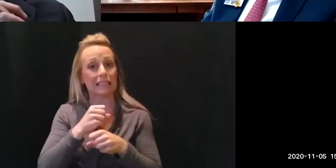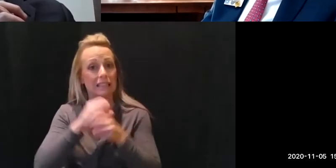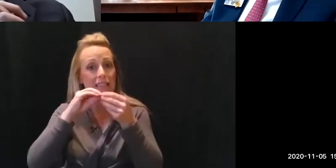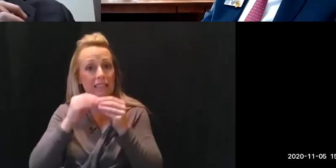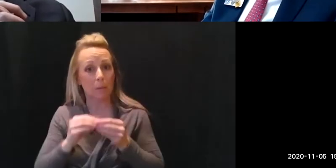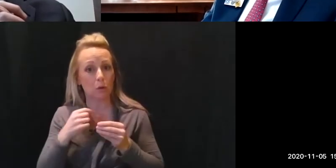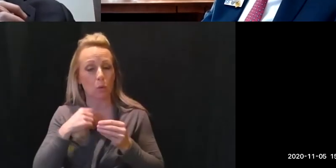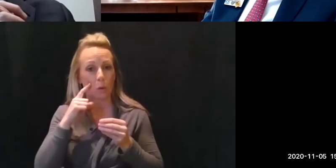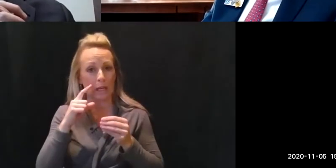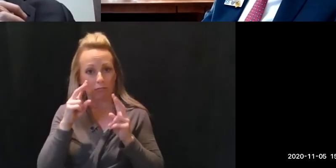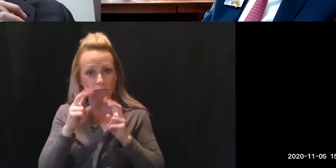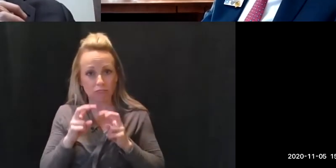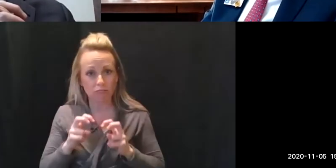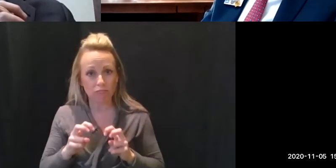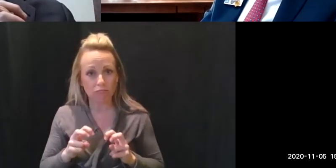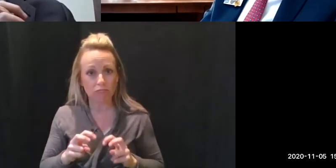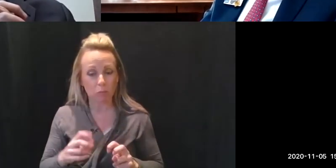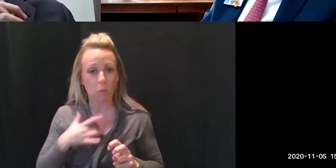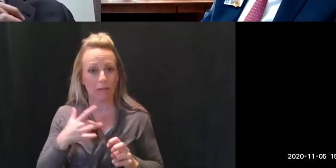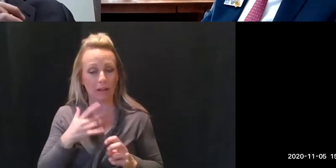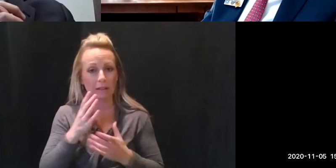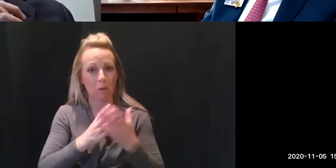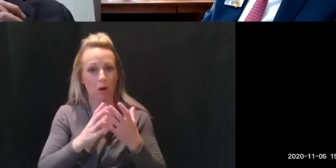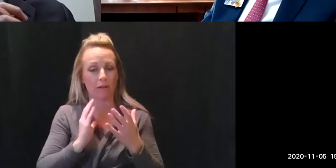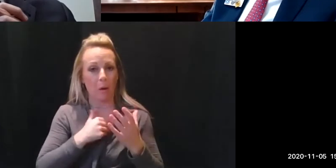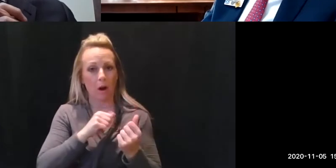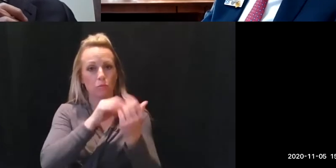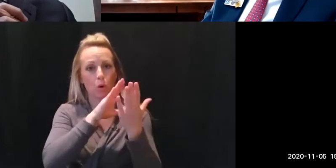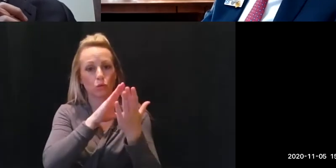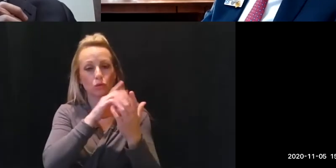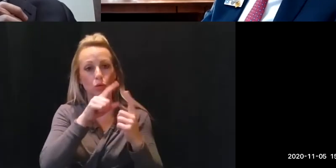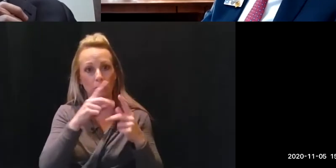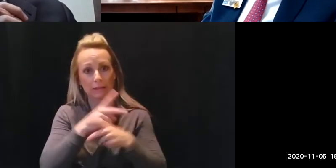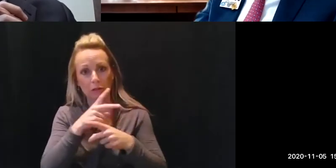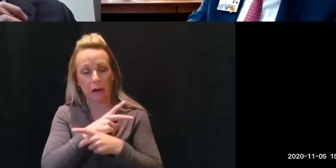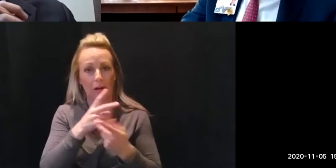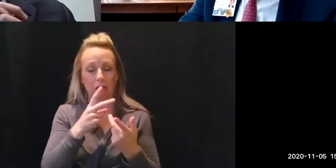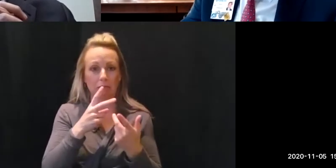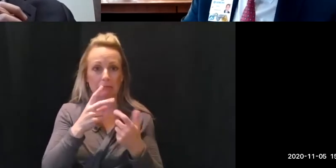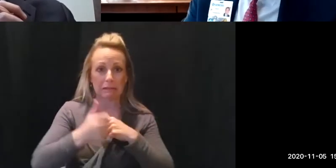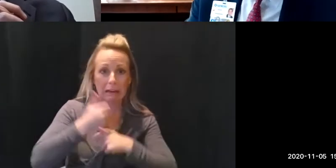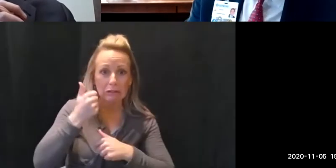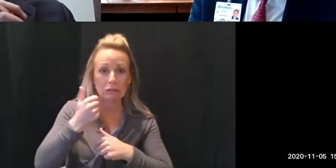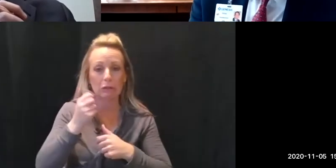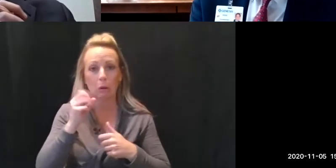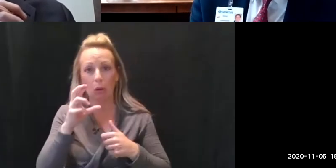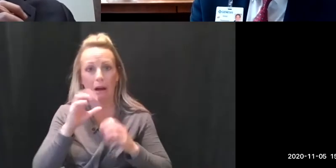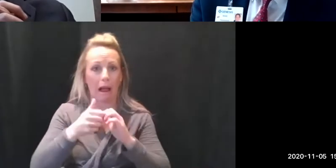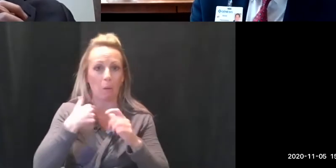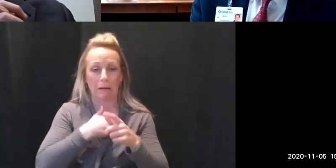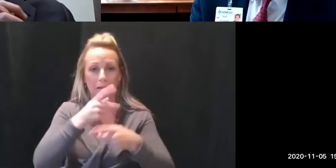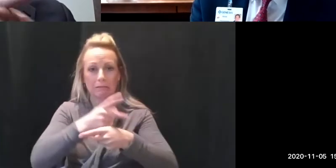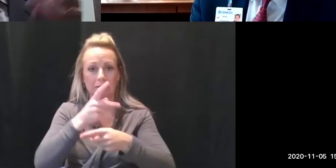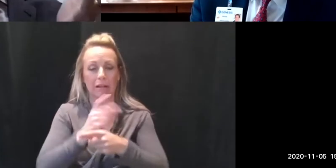that we feel we're in a part of our journey that is threatening our ability to adequately take care of our